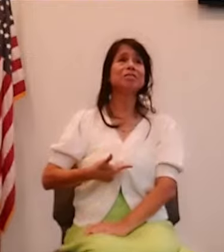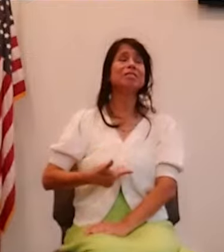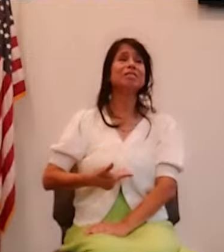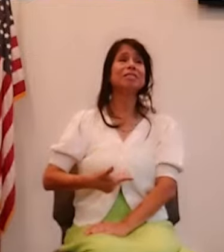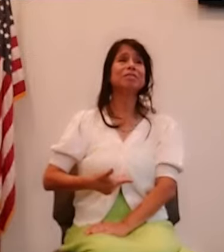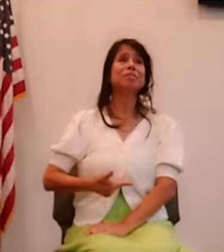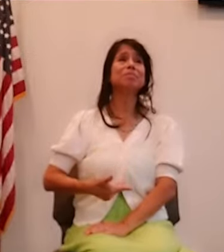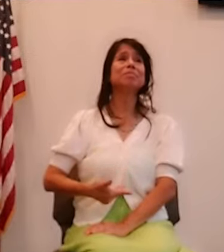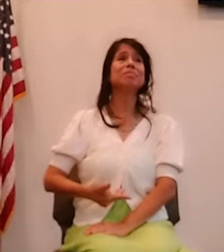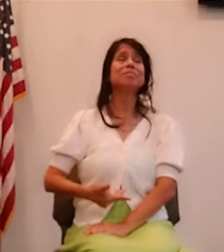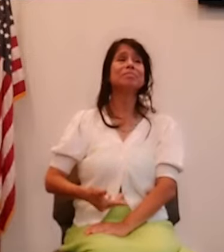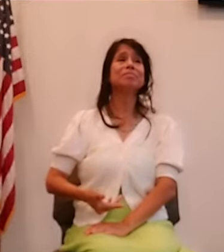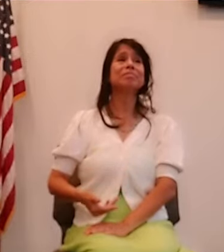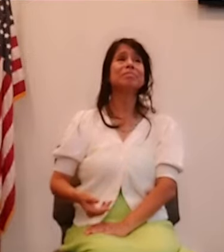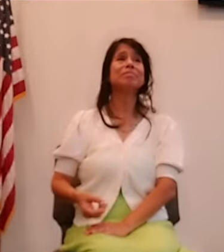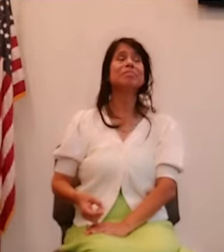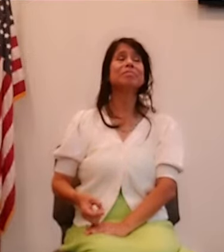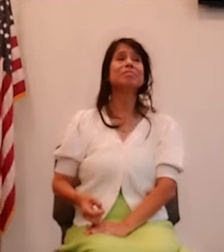down.